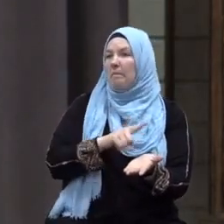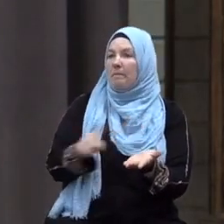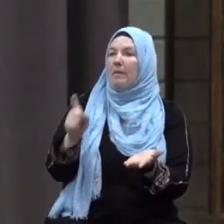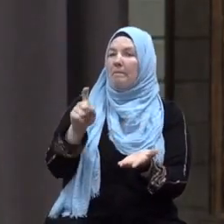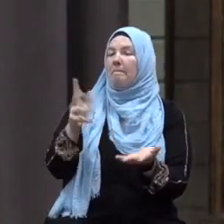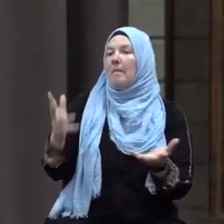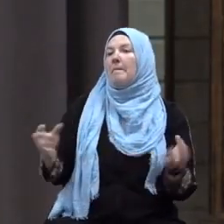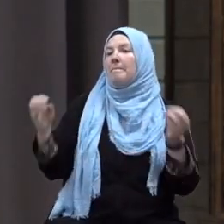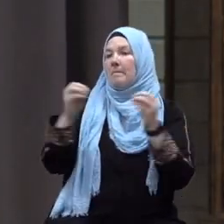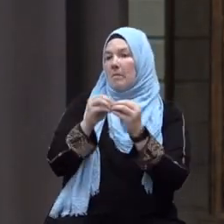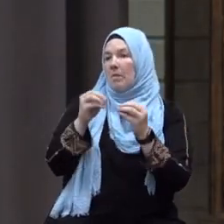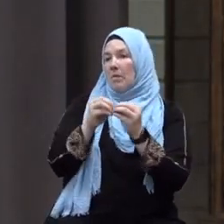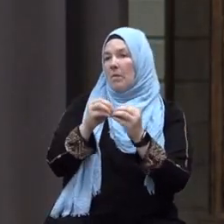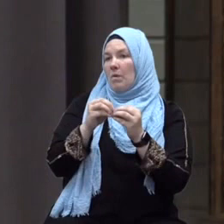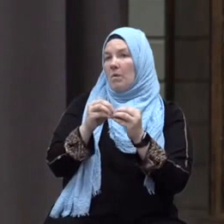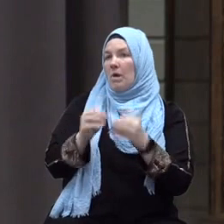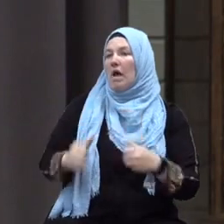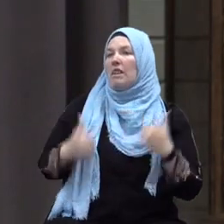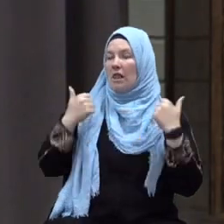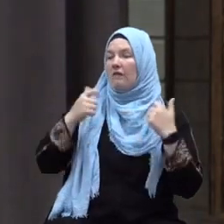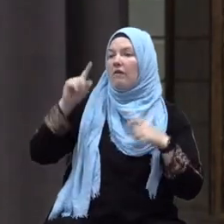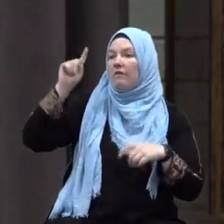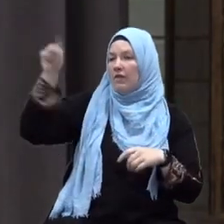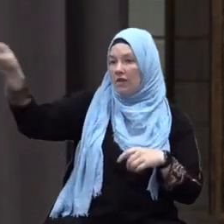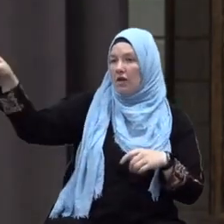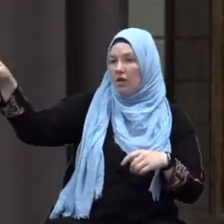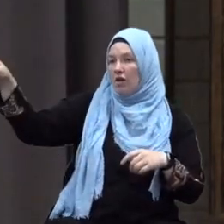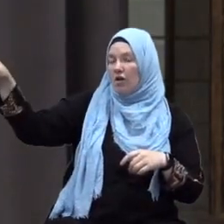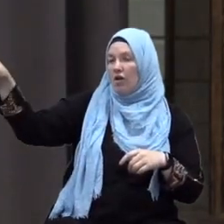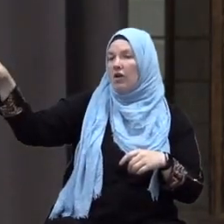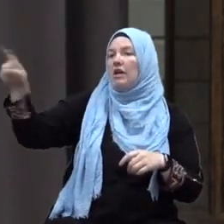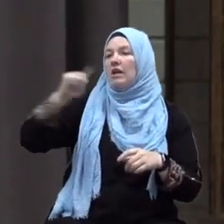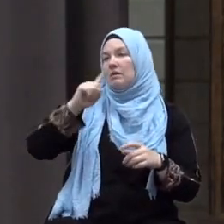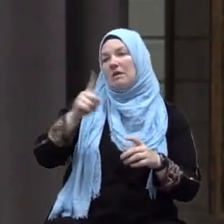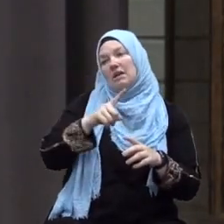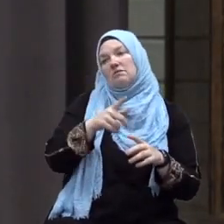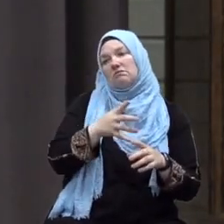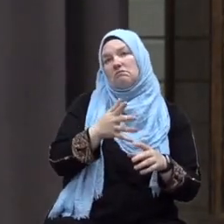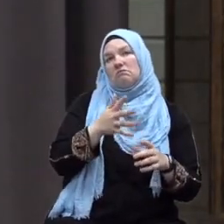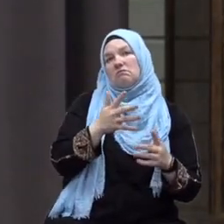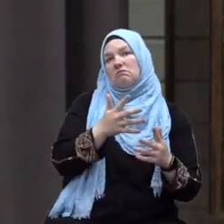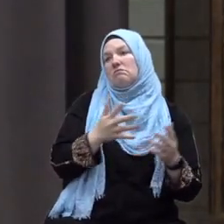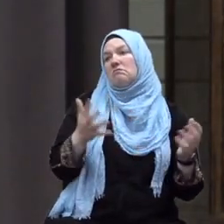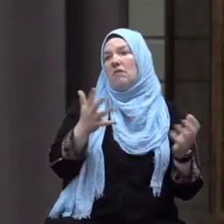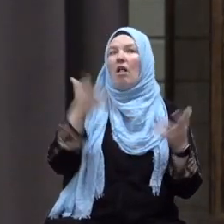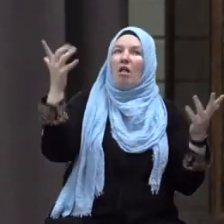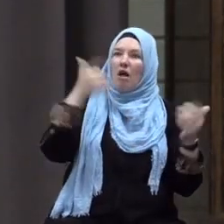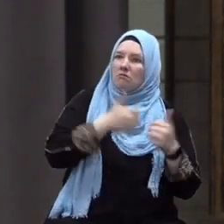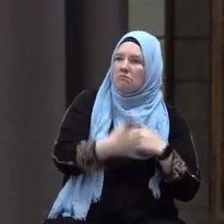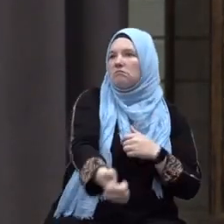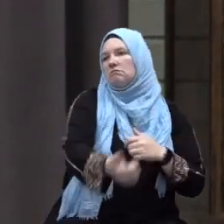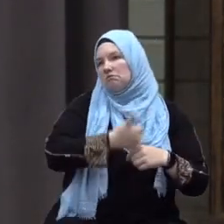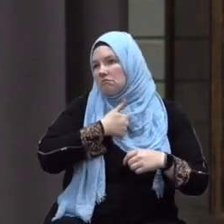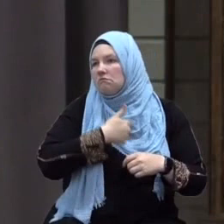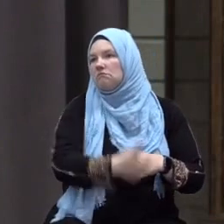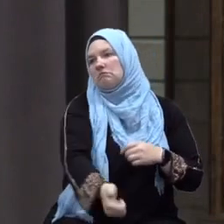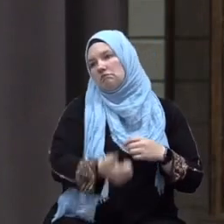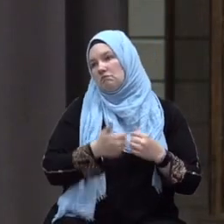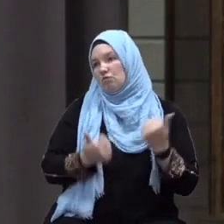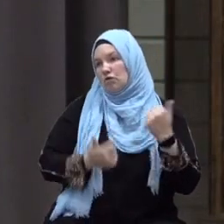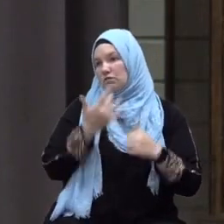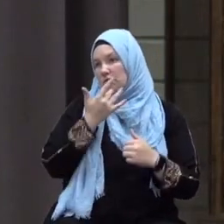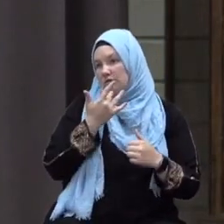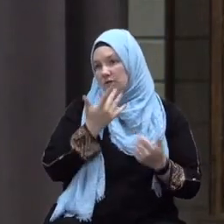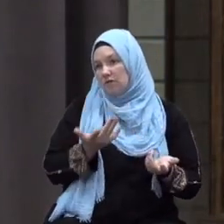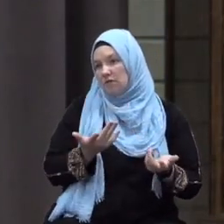more, and life over there is much cheaper than in Washington. You make up your mind. How do we make